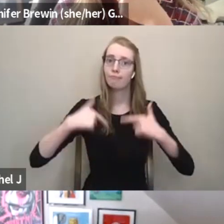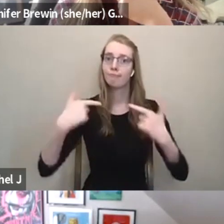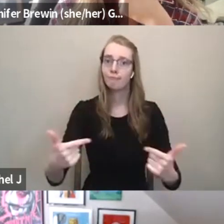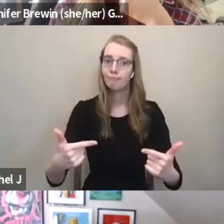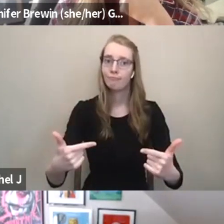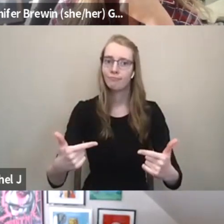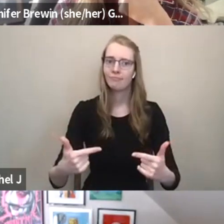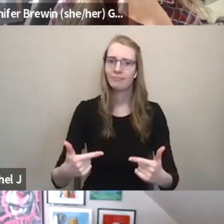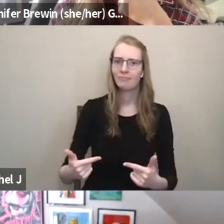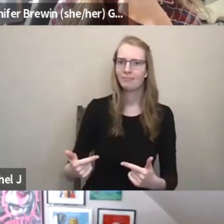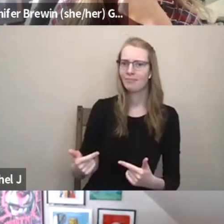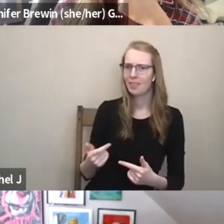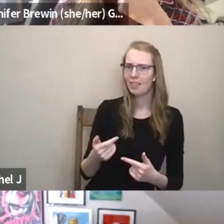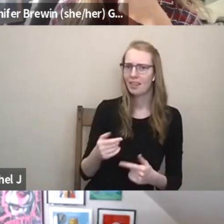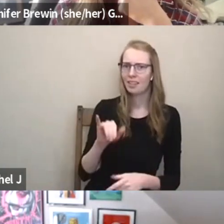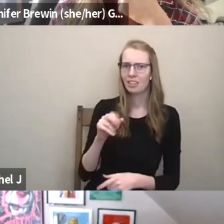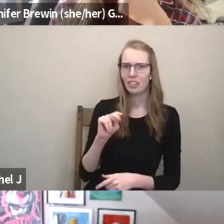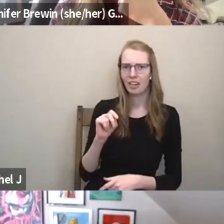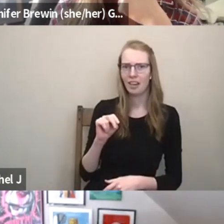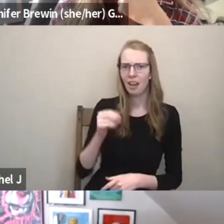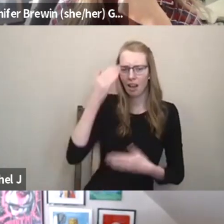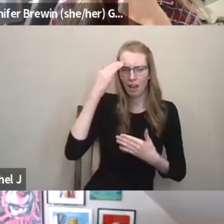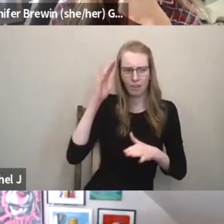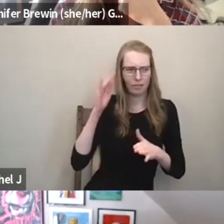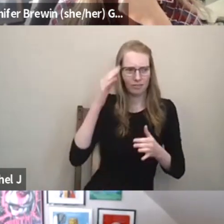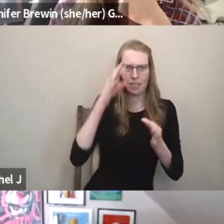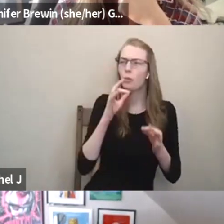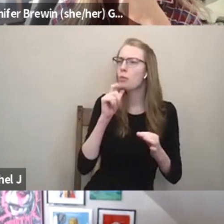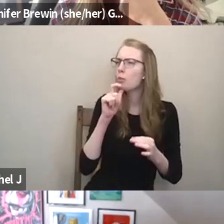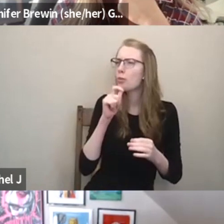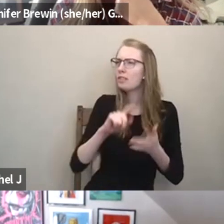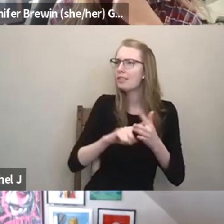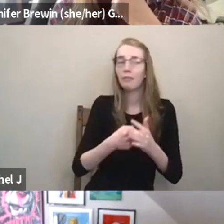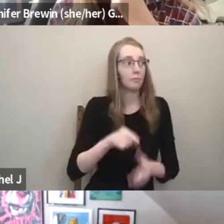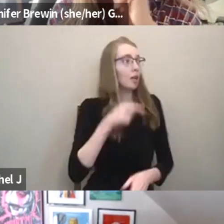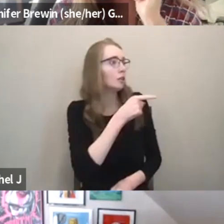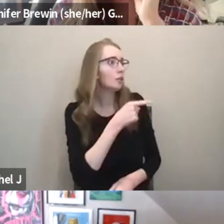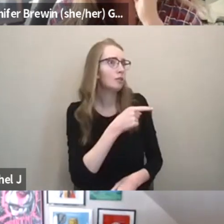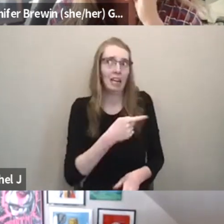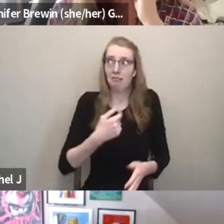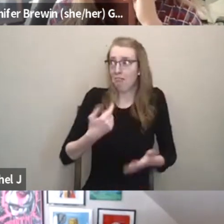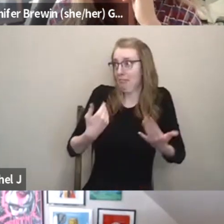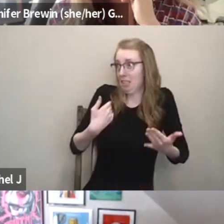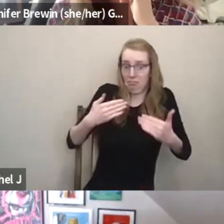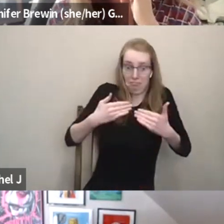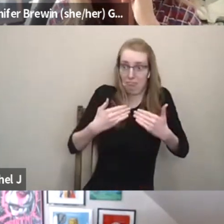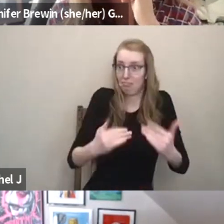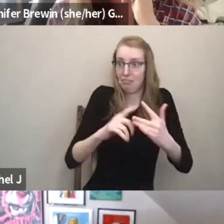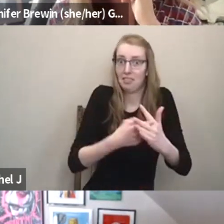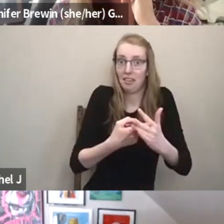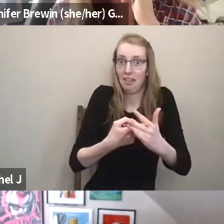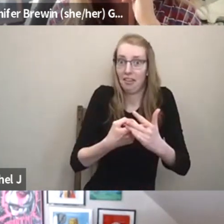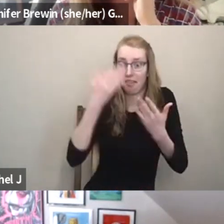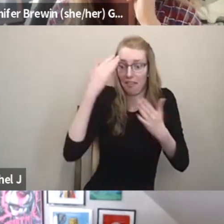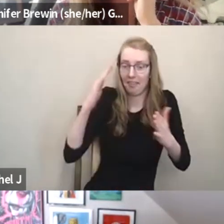I don't think we decided who was going to start. You're going first. I just started. Maybe that's how it goes.